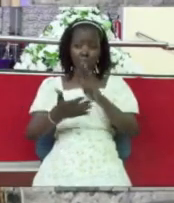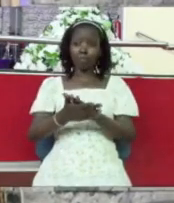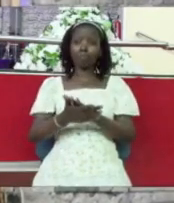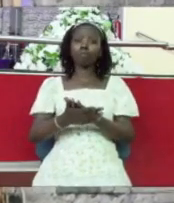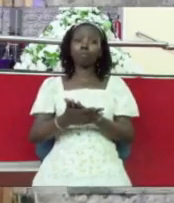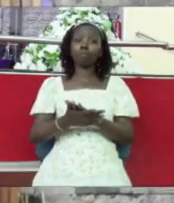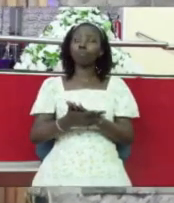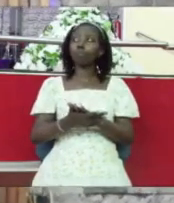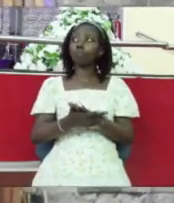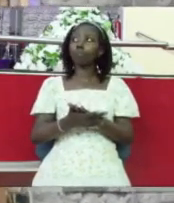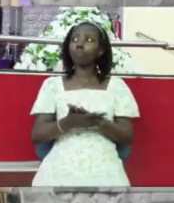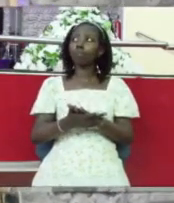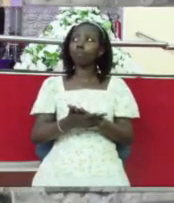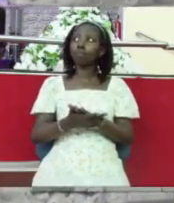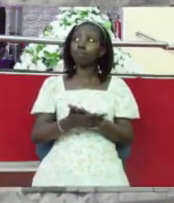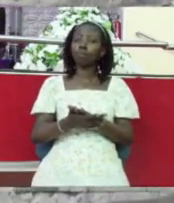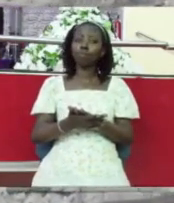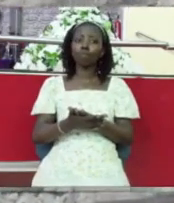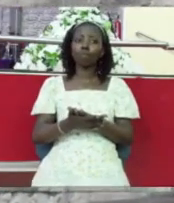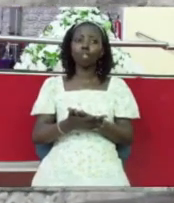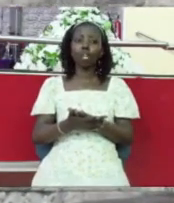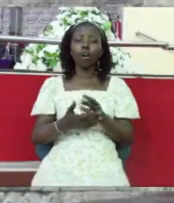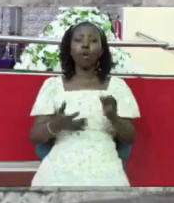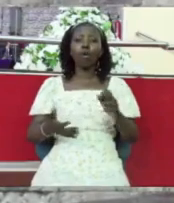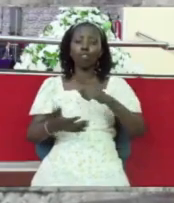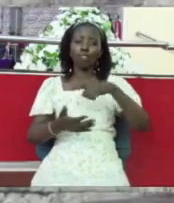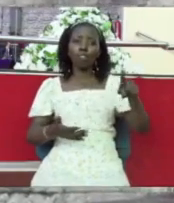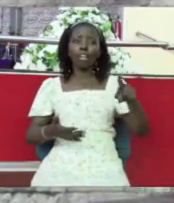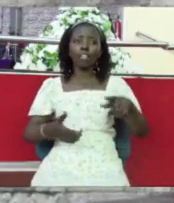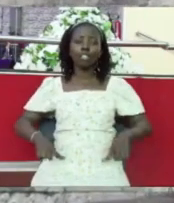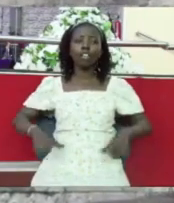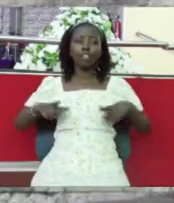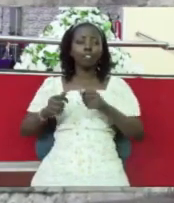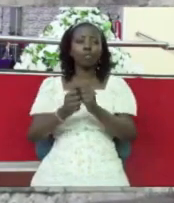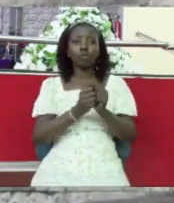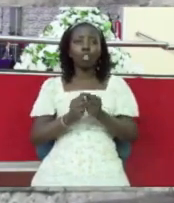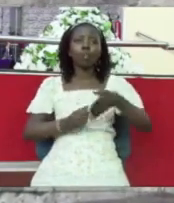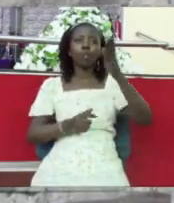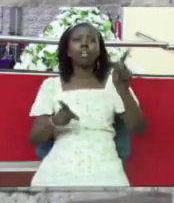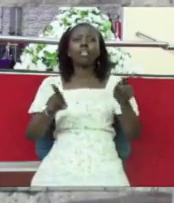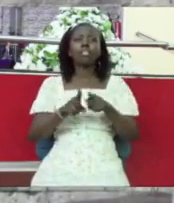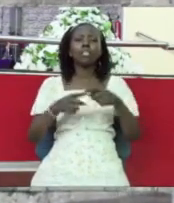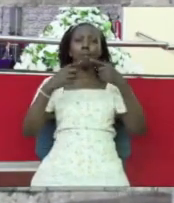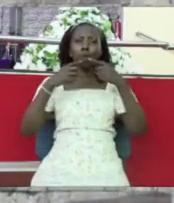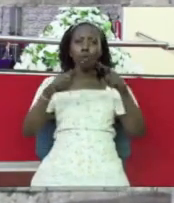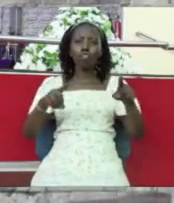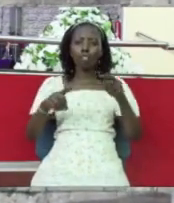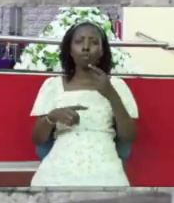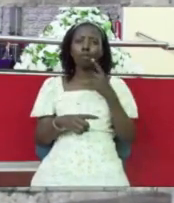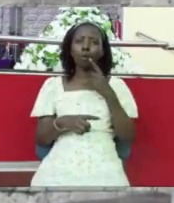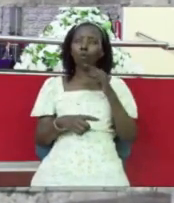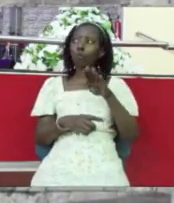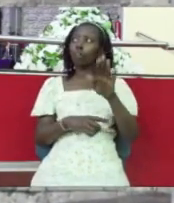moyo wako unaweza kuamini. Unto righteousness. Na ukaweza kufanyika. Then you confess with your mouth. Na unaweza kukiri kwa mdomo